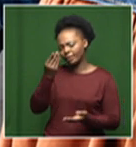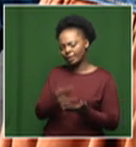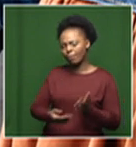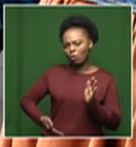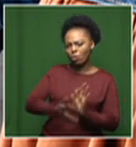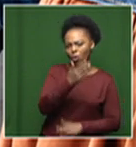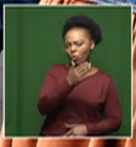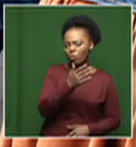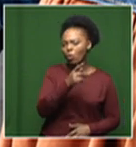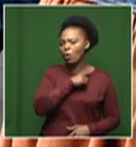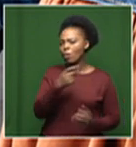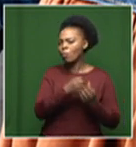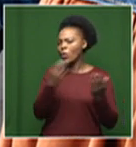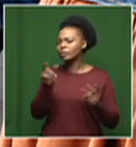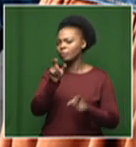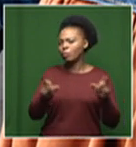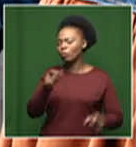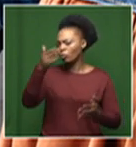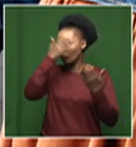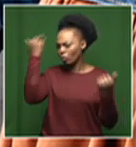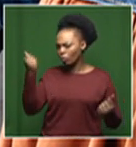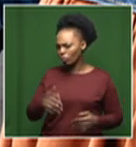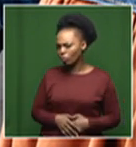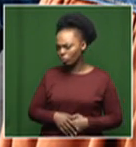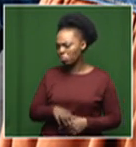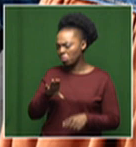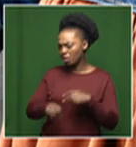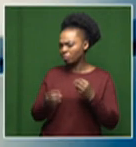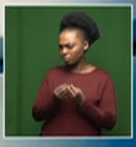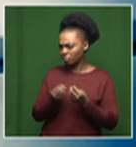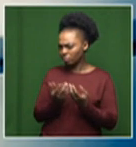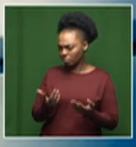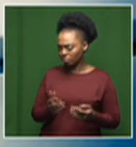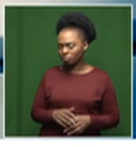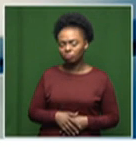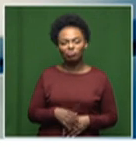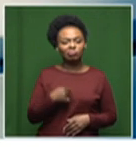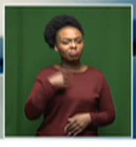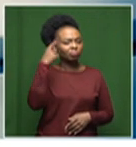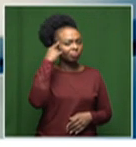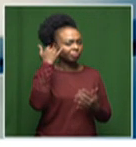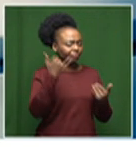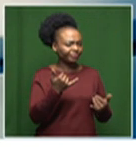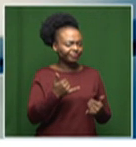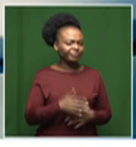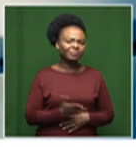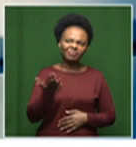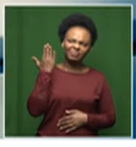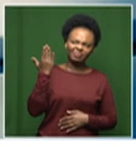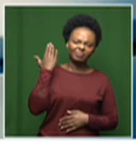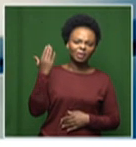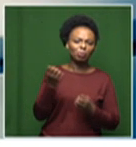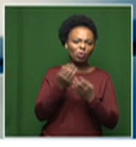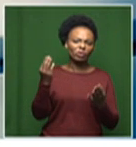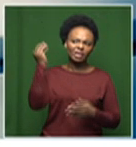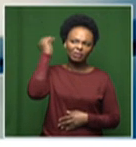functionality that most people may not be aware of? So I think that at a stage a while ago, there was a lot of